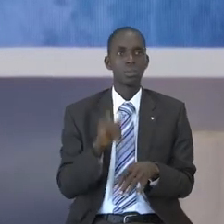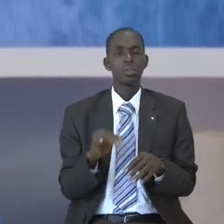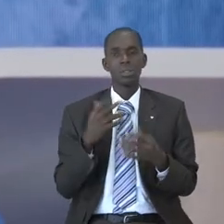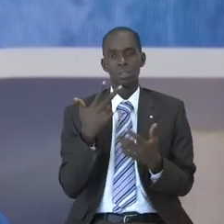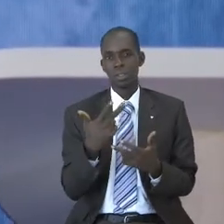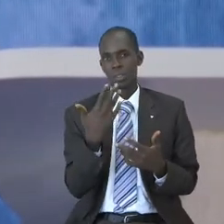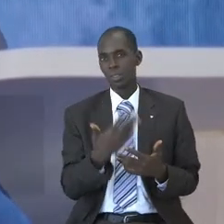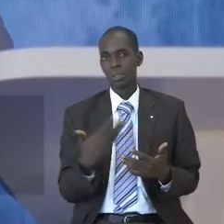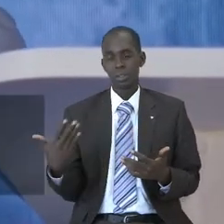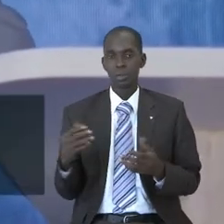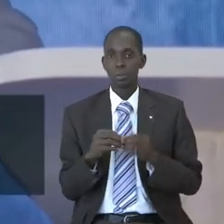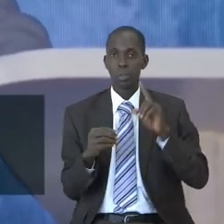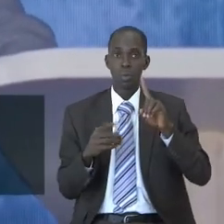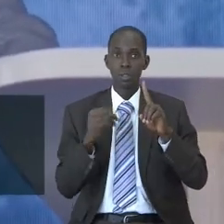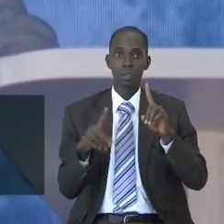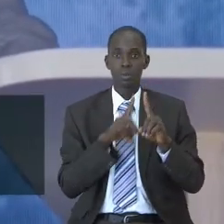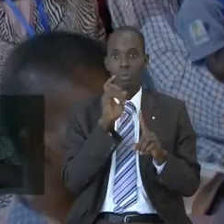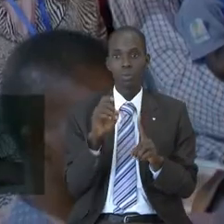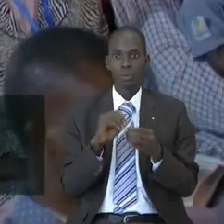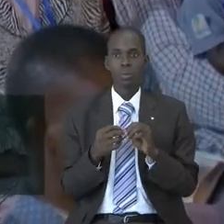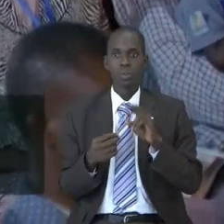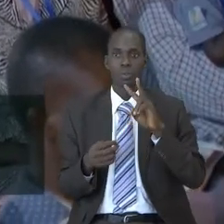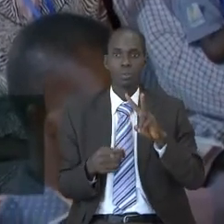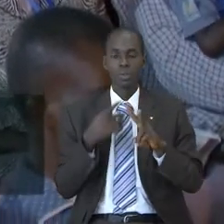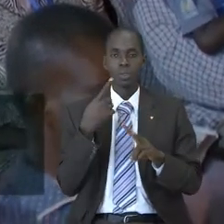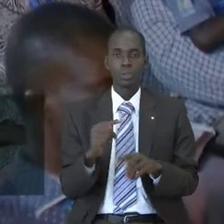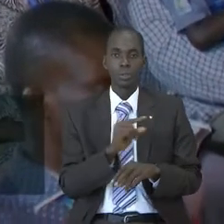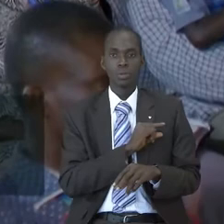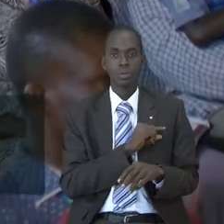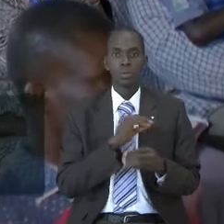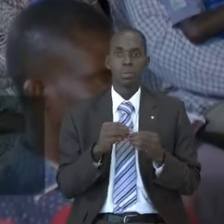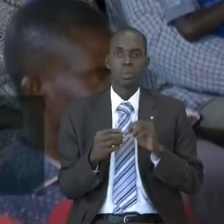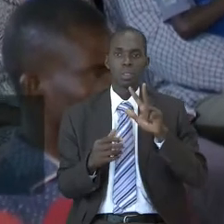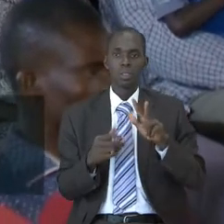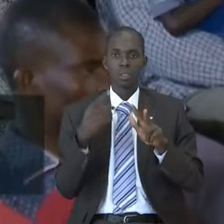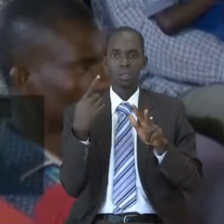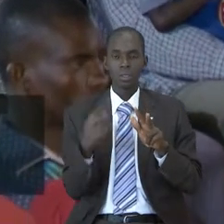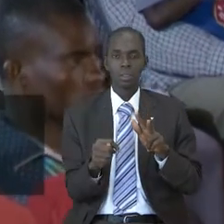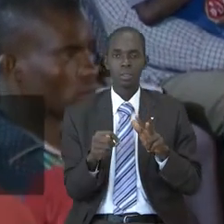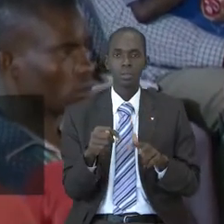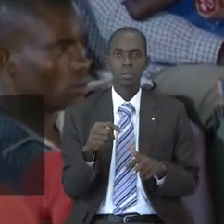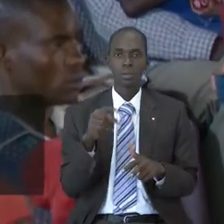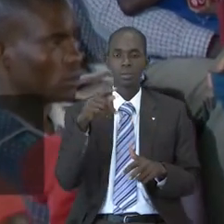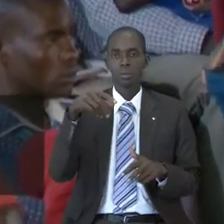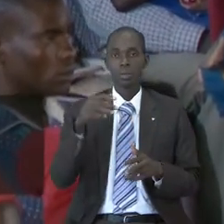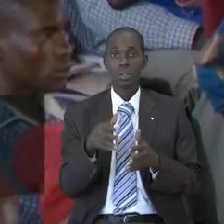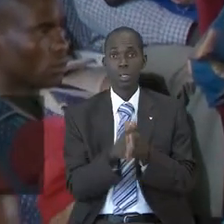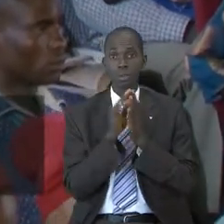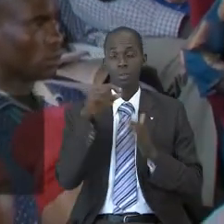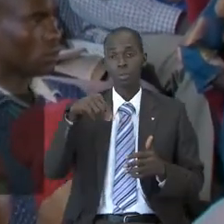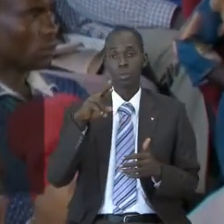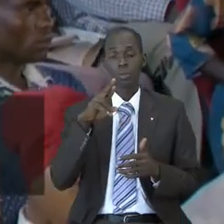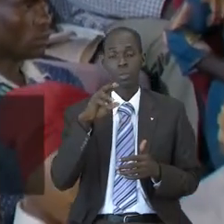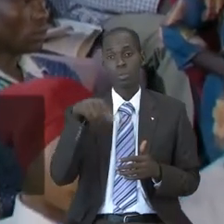question. Number two, the qualification. Number three, the quest. Number one, the question for